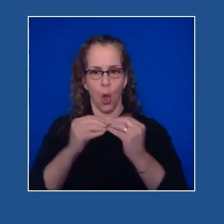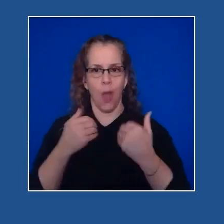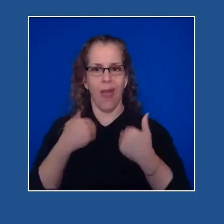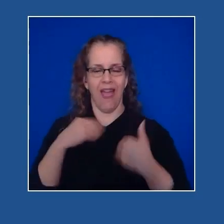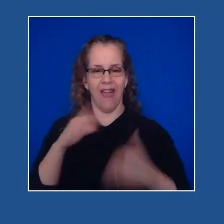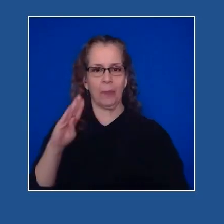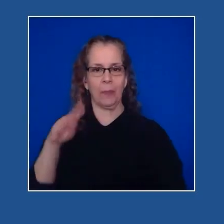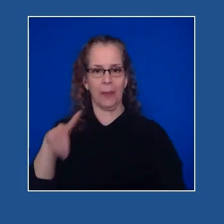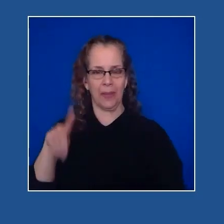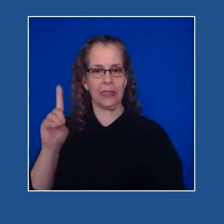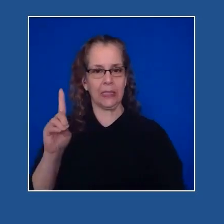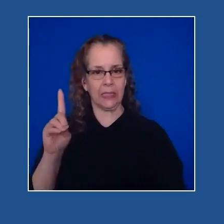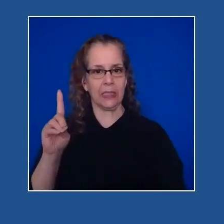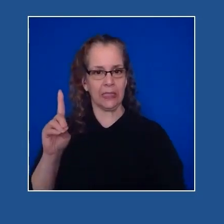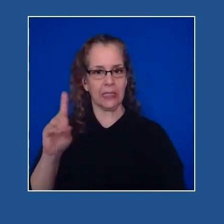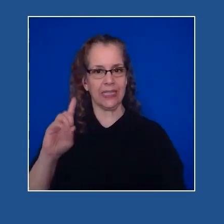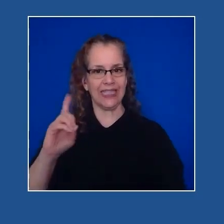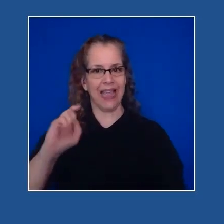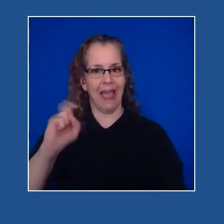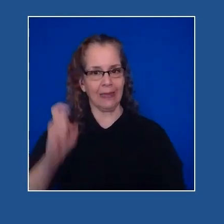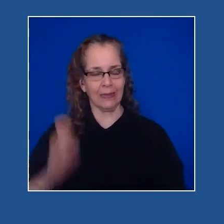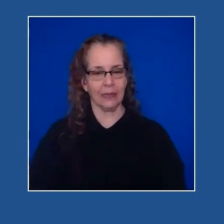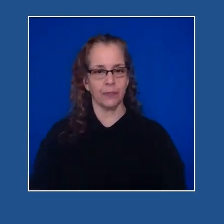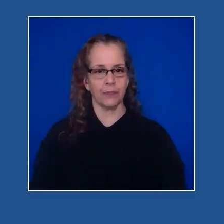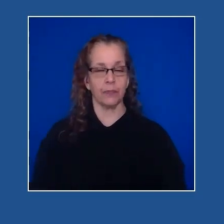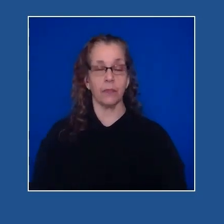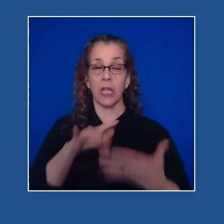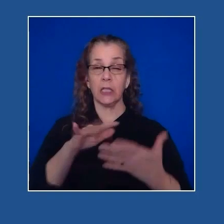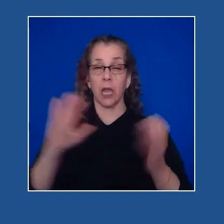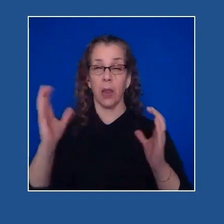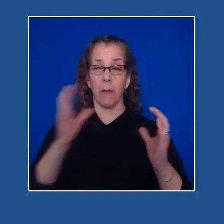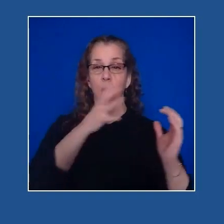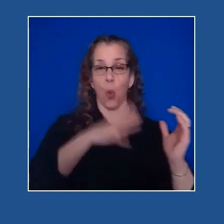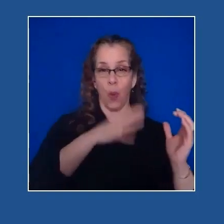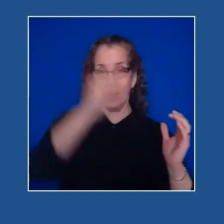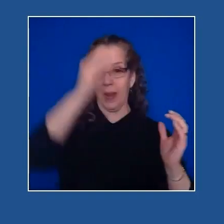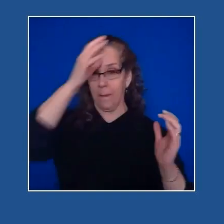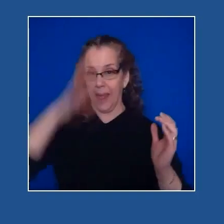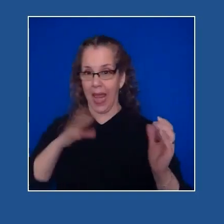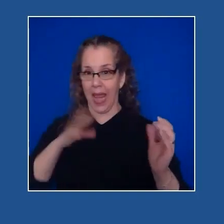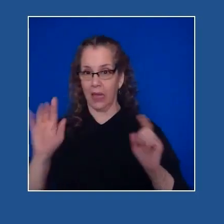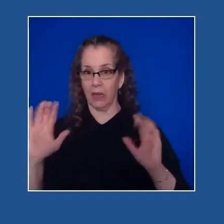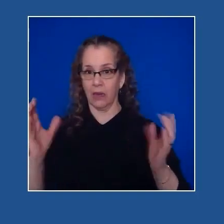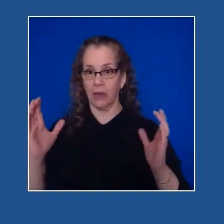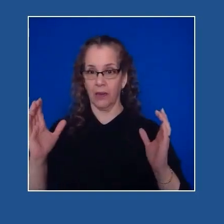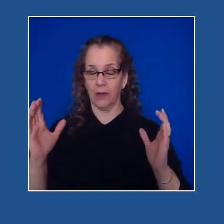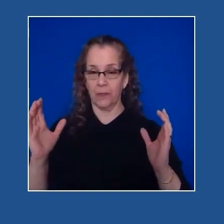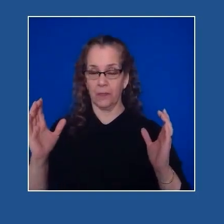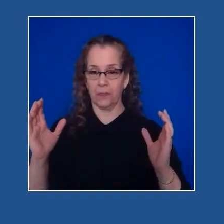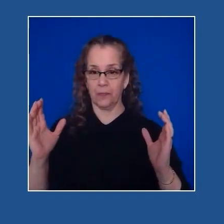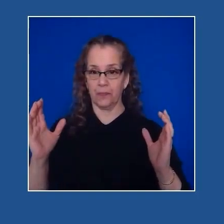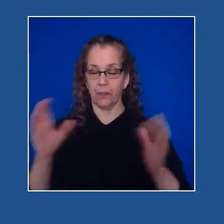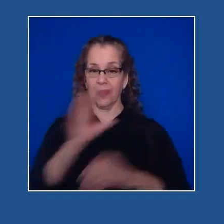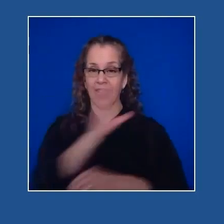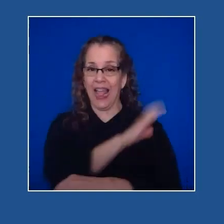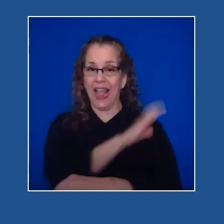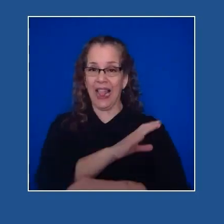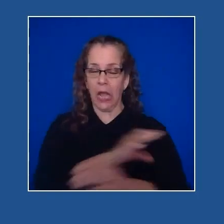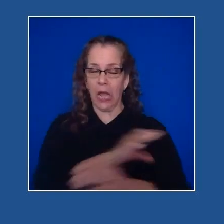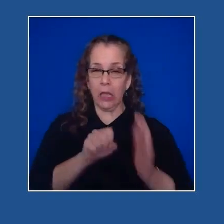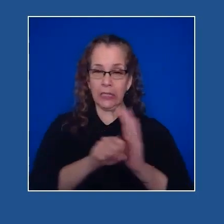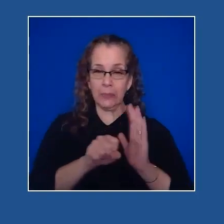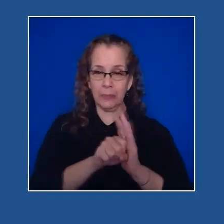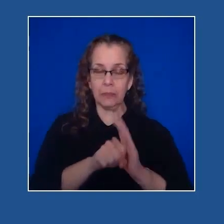The studies that compared men and women in terms of their clinical symptoms and clinical